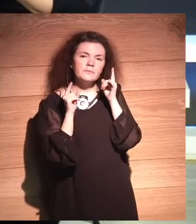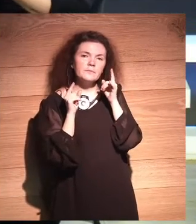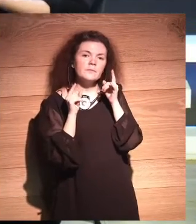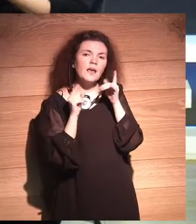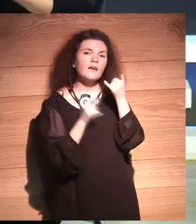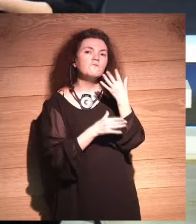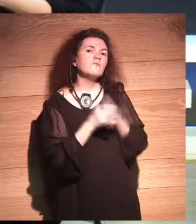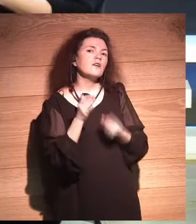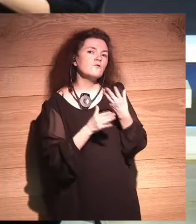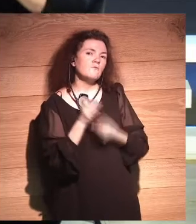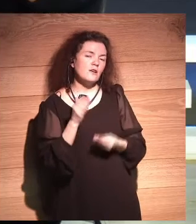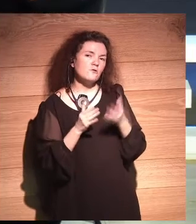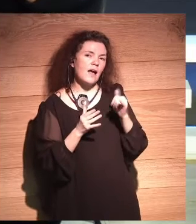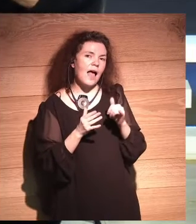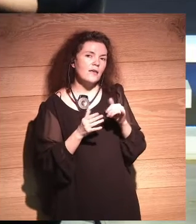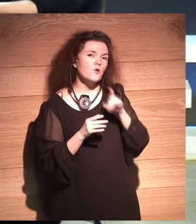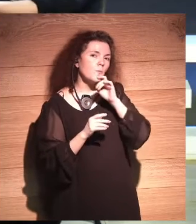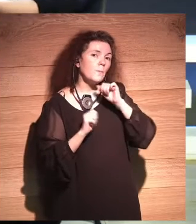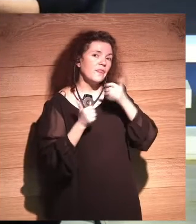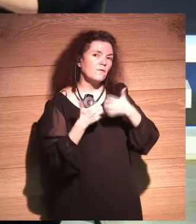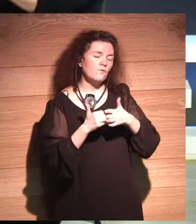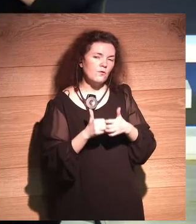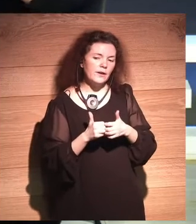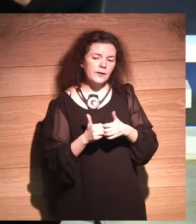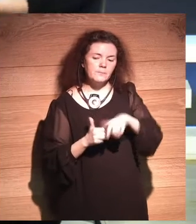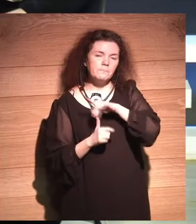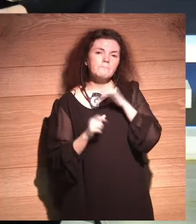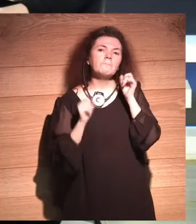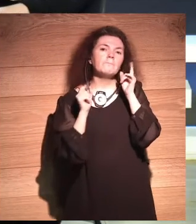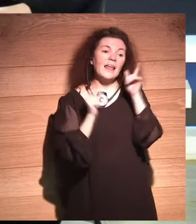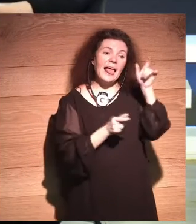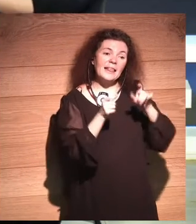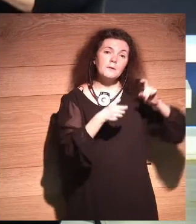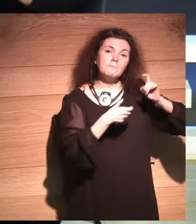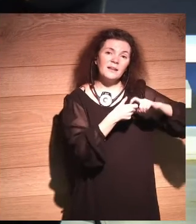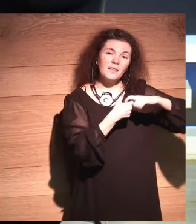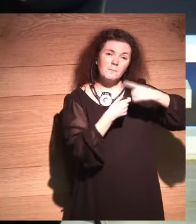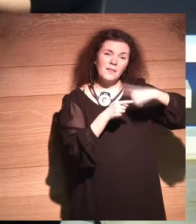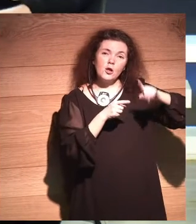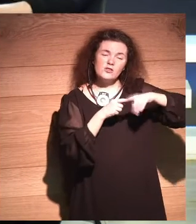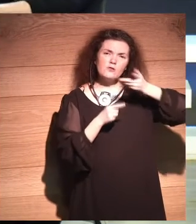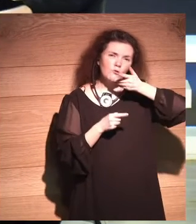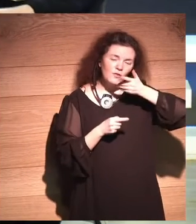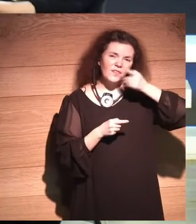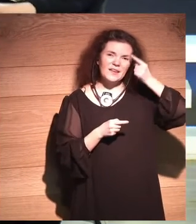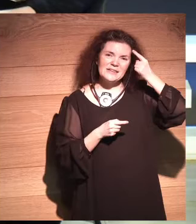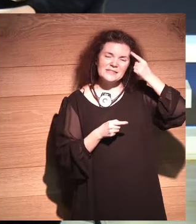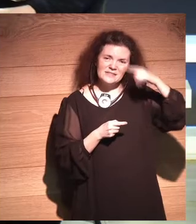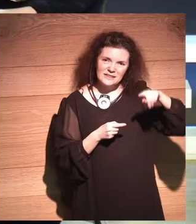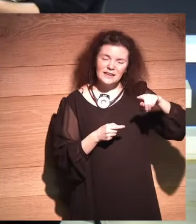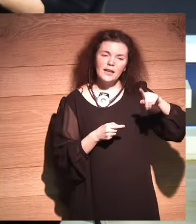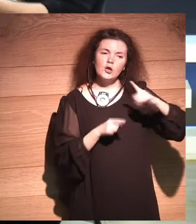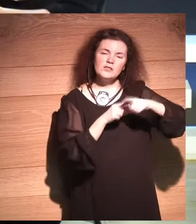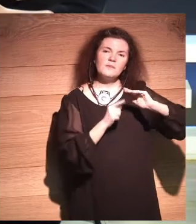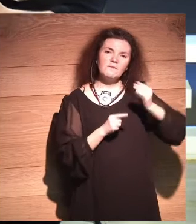we have people participating about things that they care about things that they know about where places in which people want to spend time and